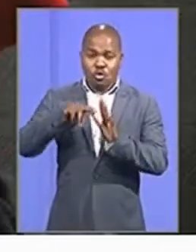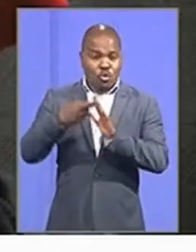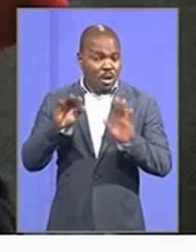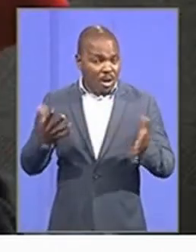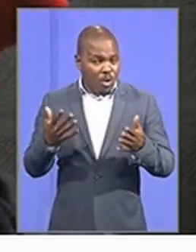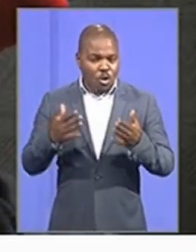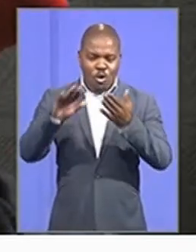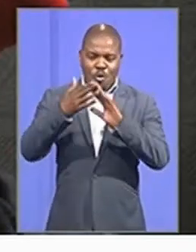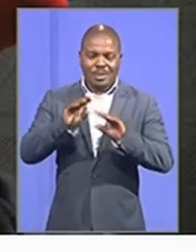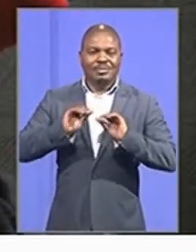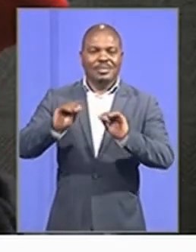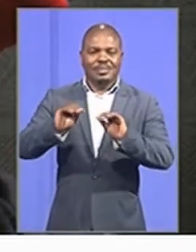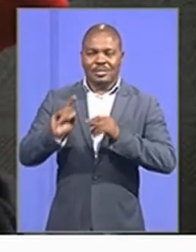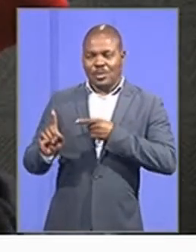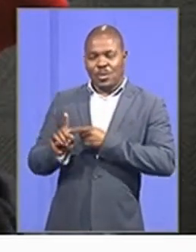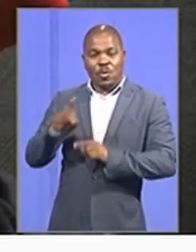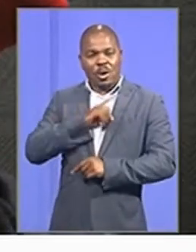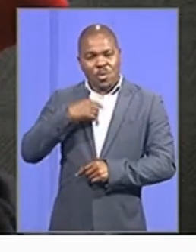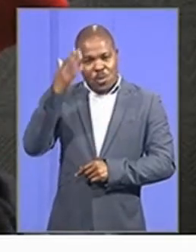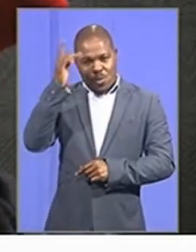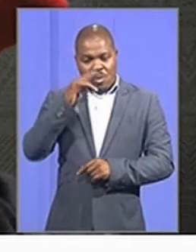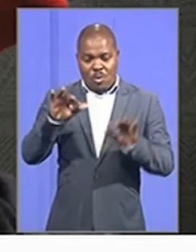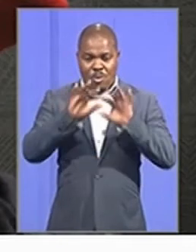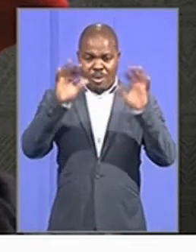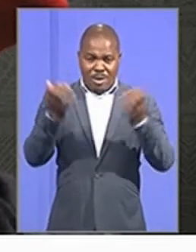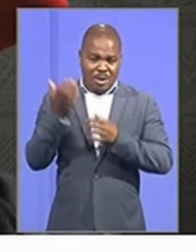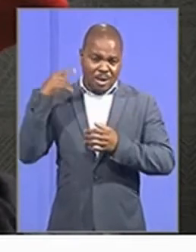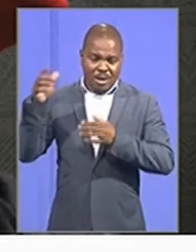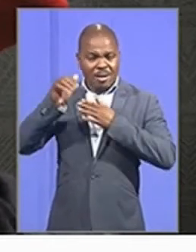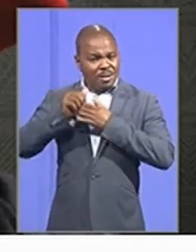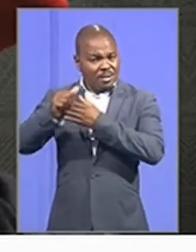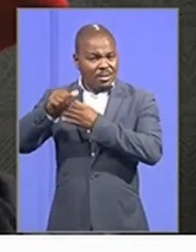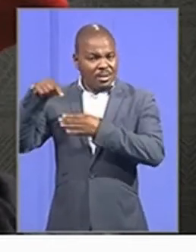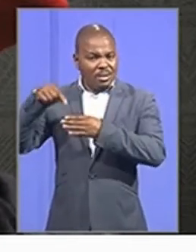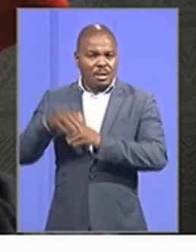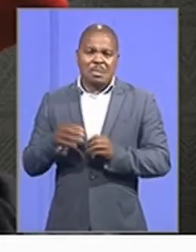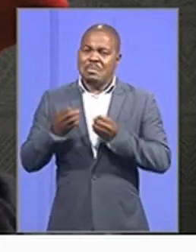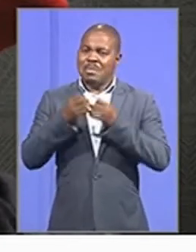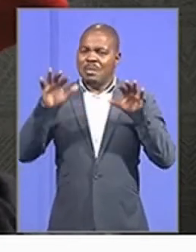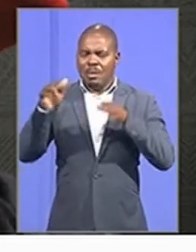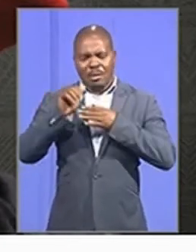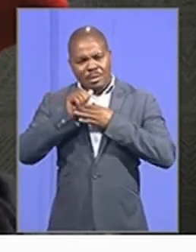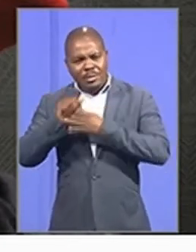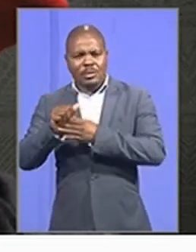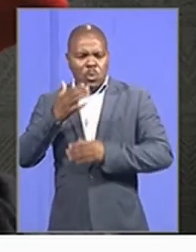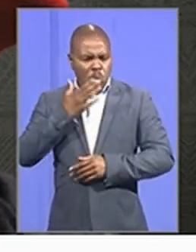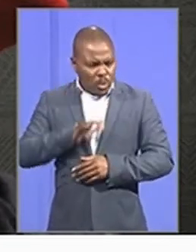nation because he understood that in the world that he was leading, he needed as many people as possible who have